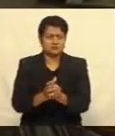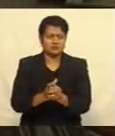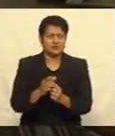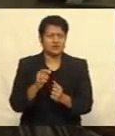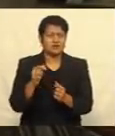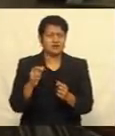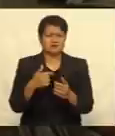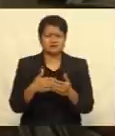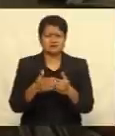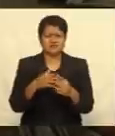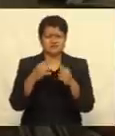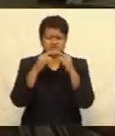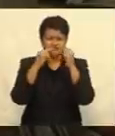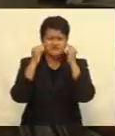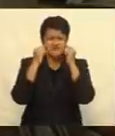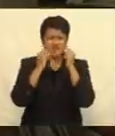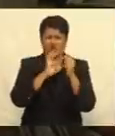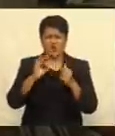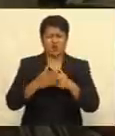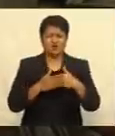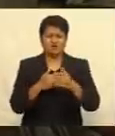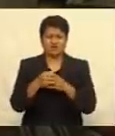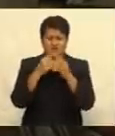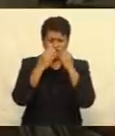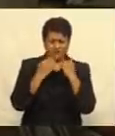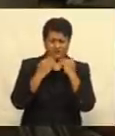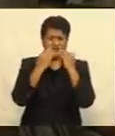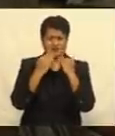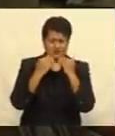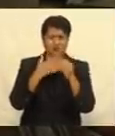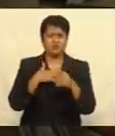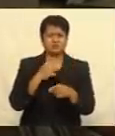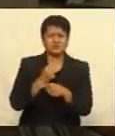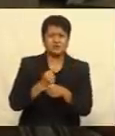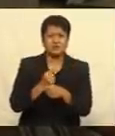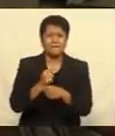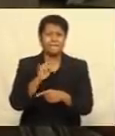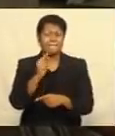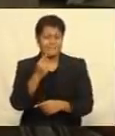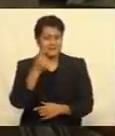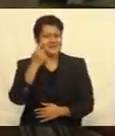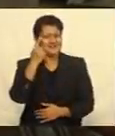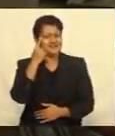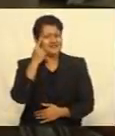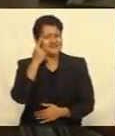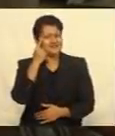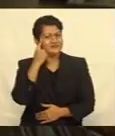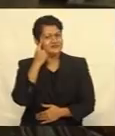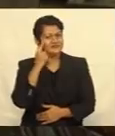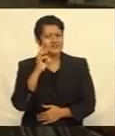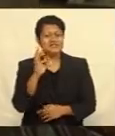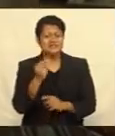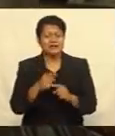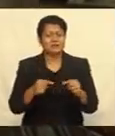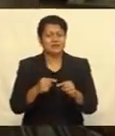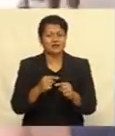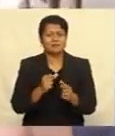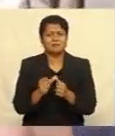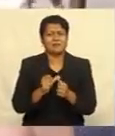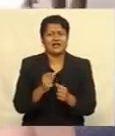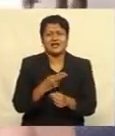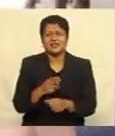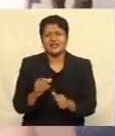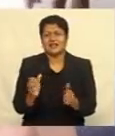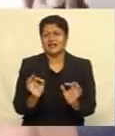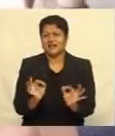very uncomfortable and keeps going down whenever I talk, but I think something is better than nothing, And it's